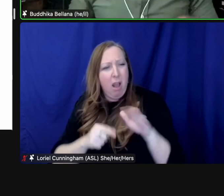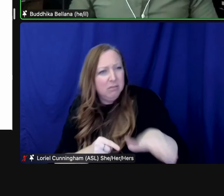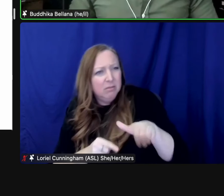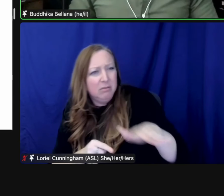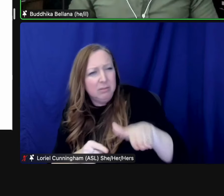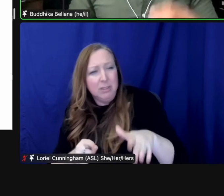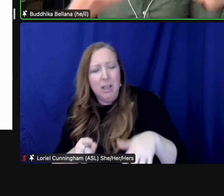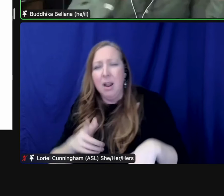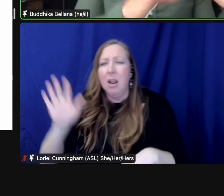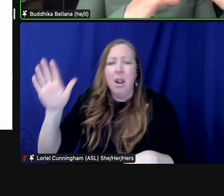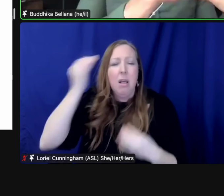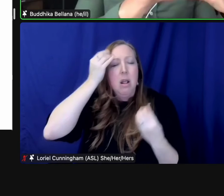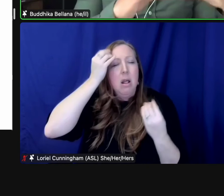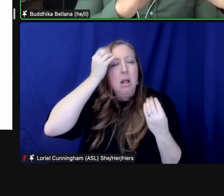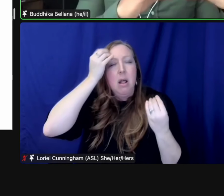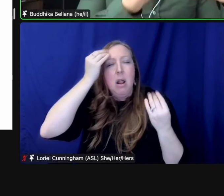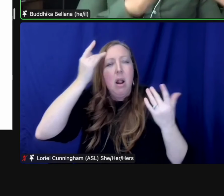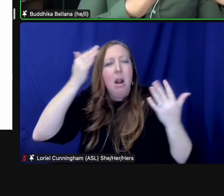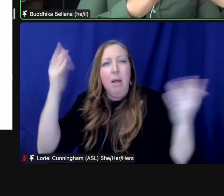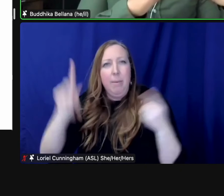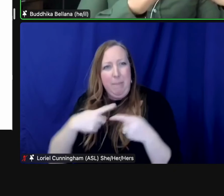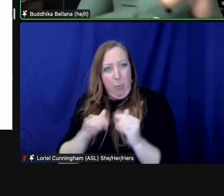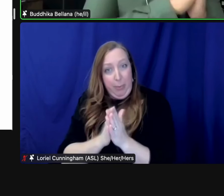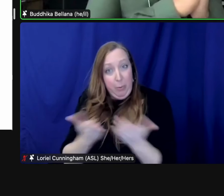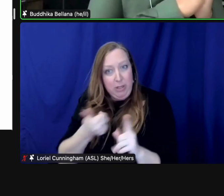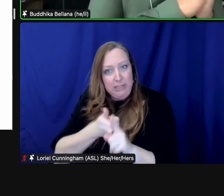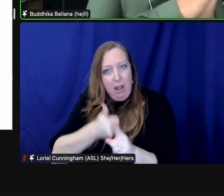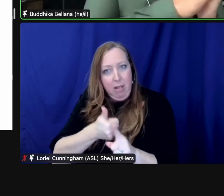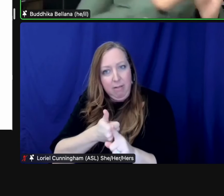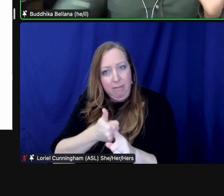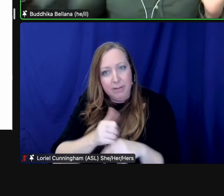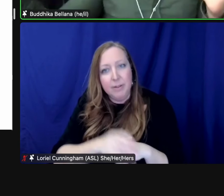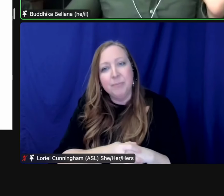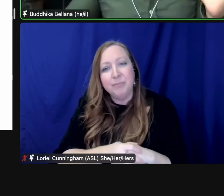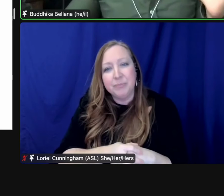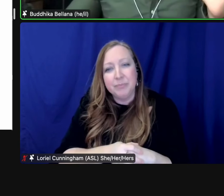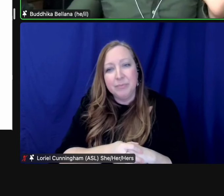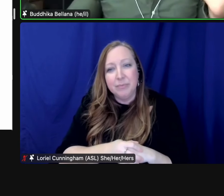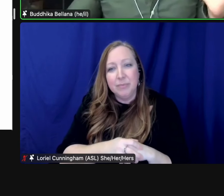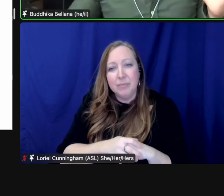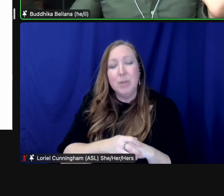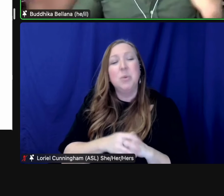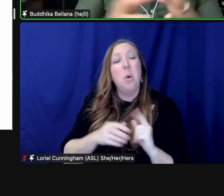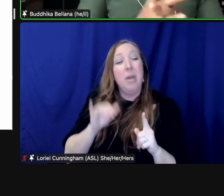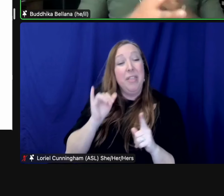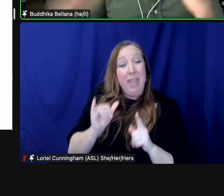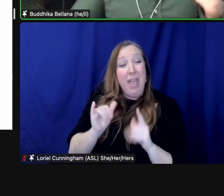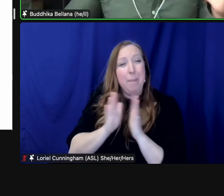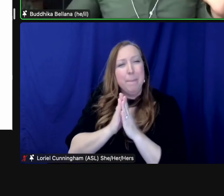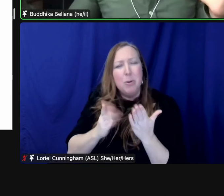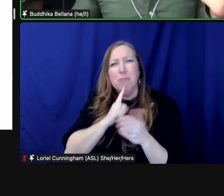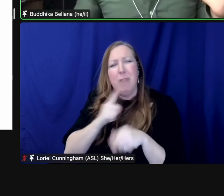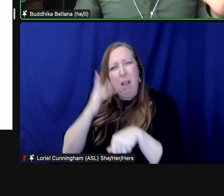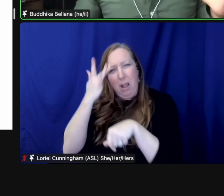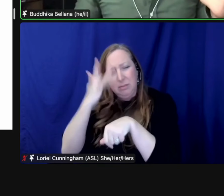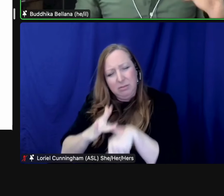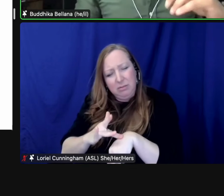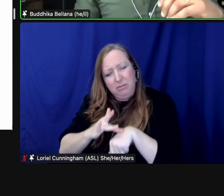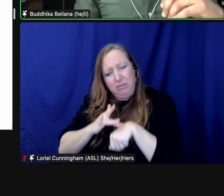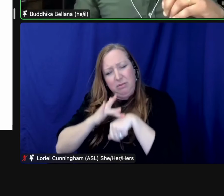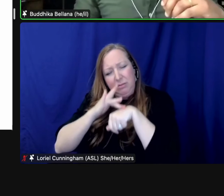you can see that the experience of reading Dan Brown seems to have a lasting influence on how we think for several minutes after